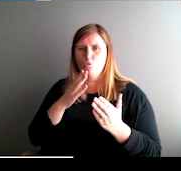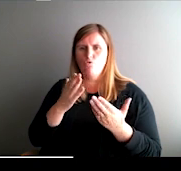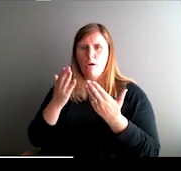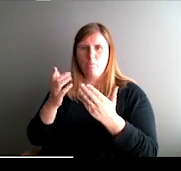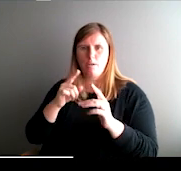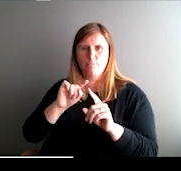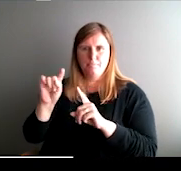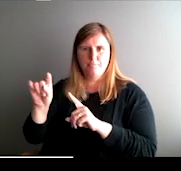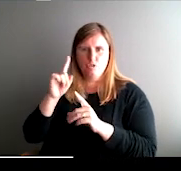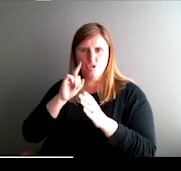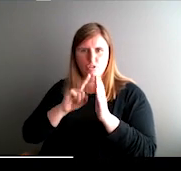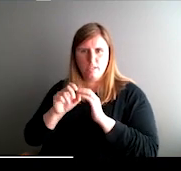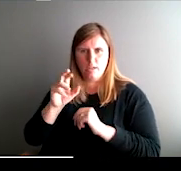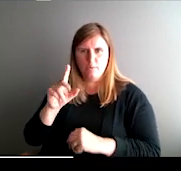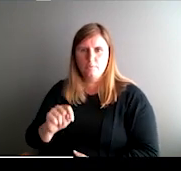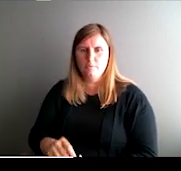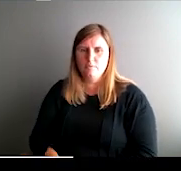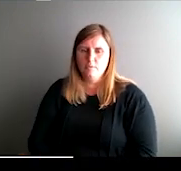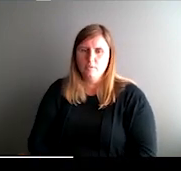you might want to check out.